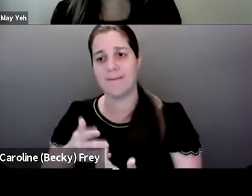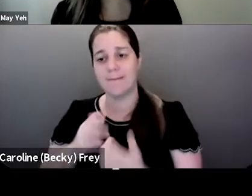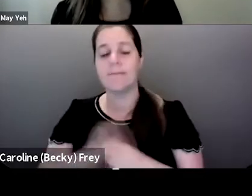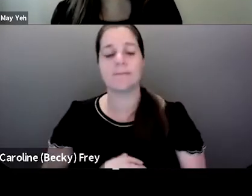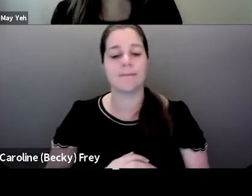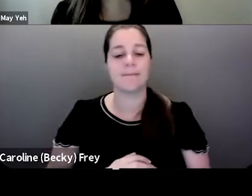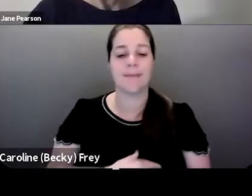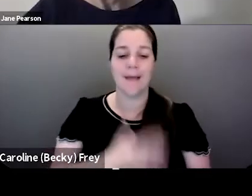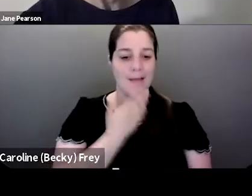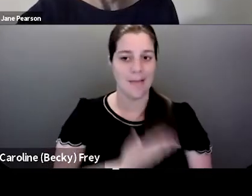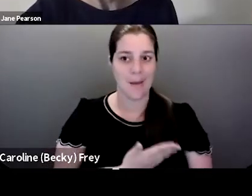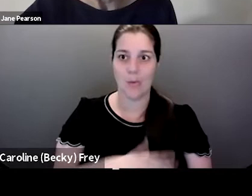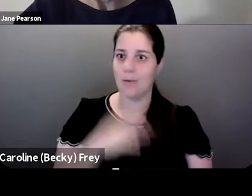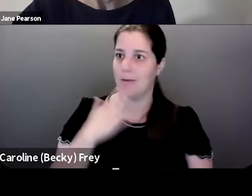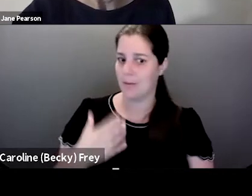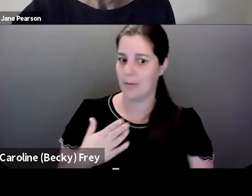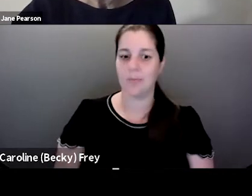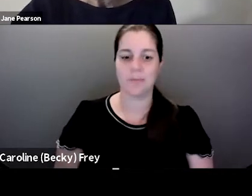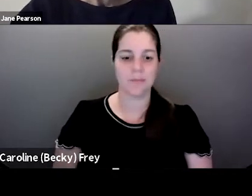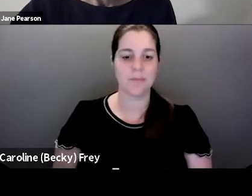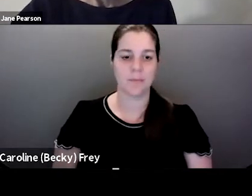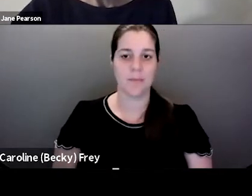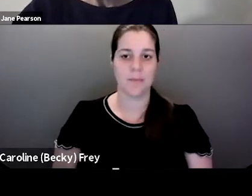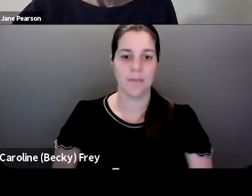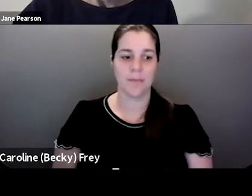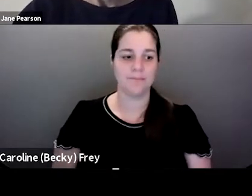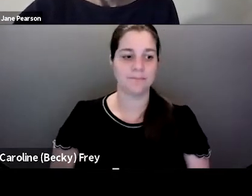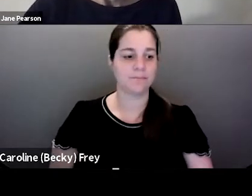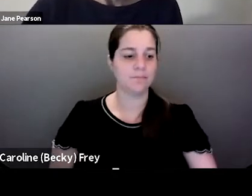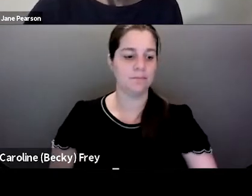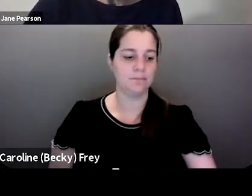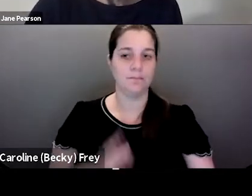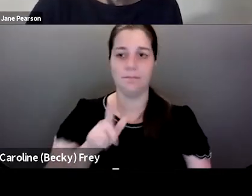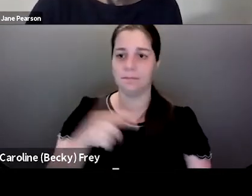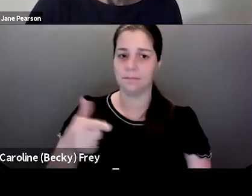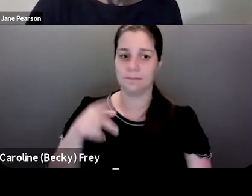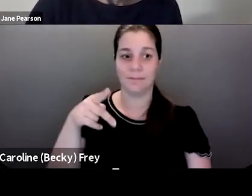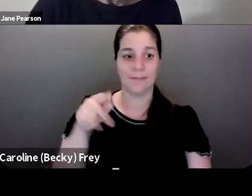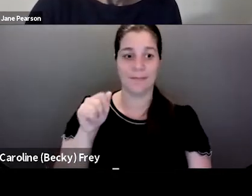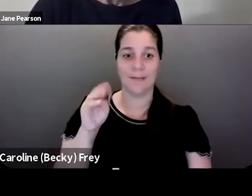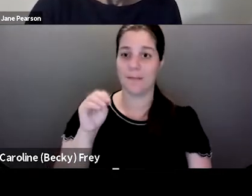Great, thank you. What a great framework. Pamela Endehorn, you're up again.